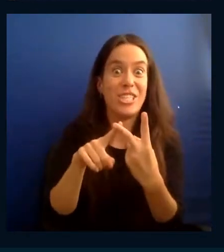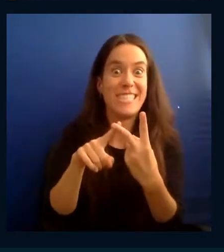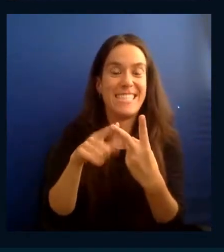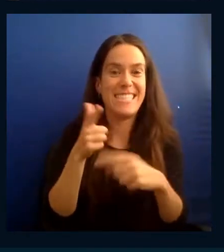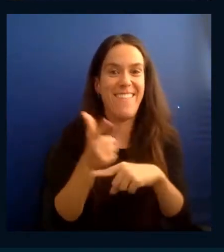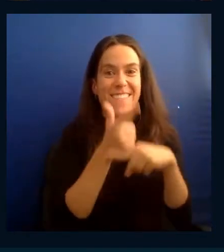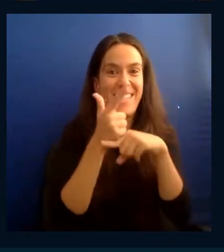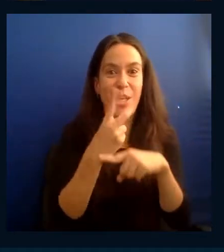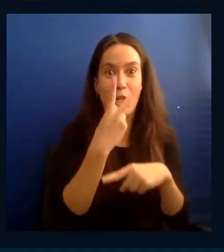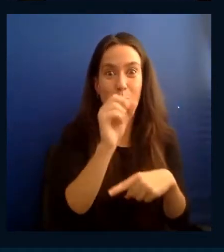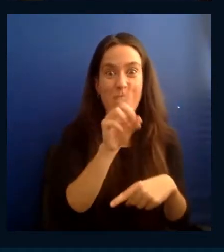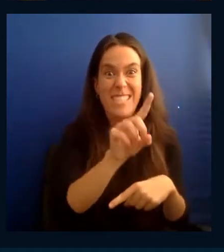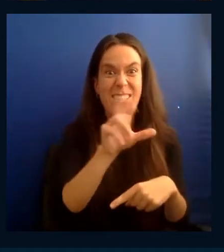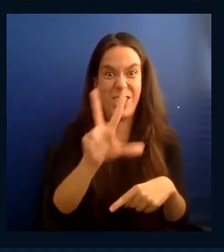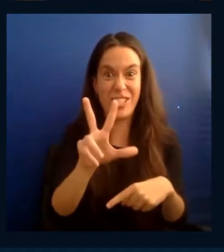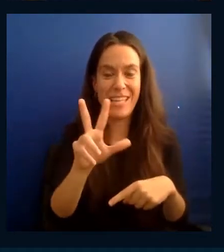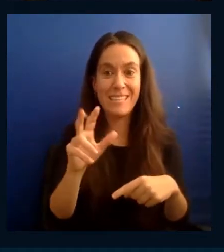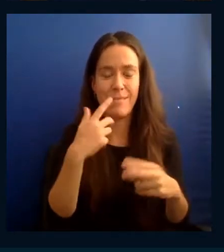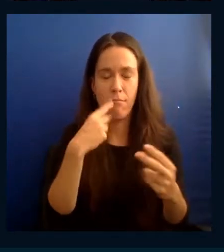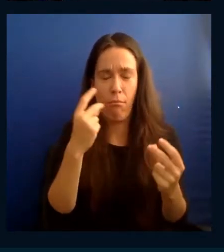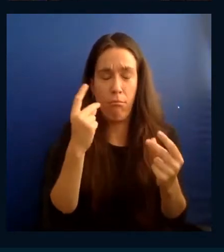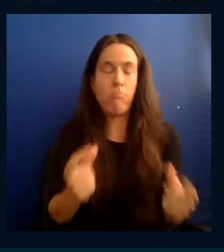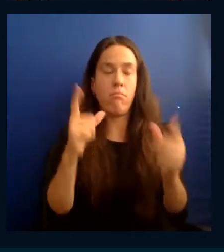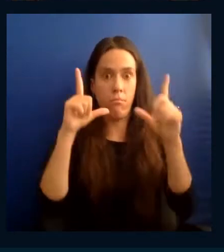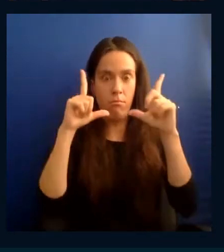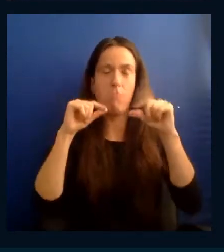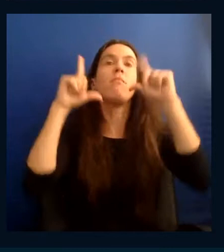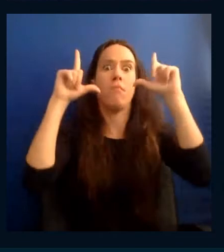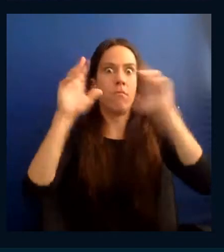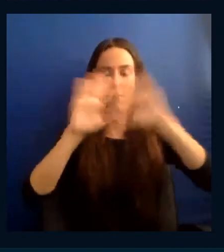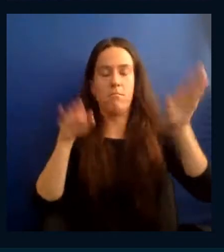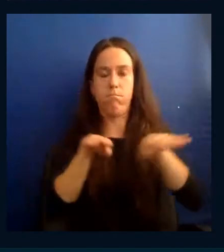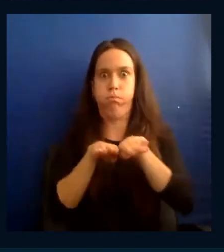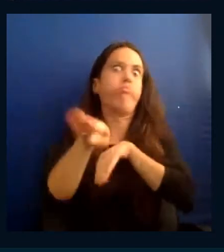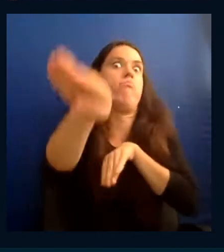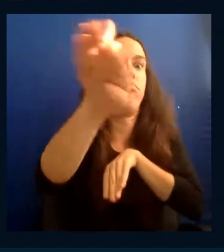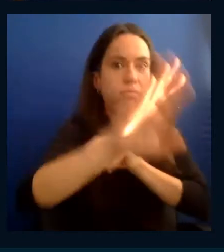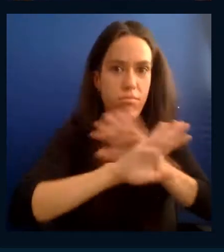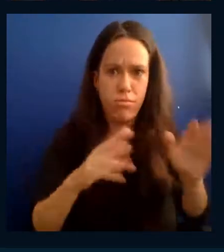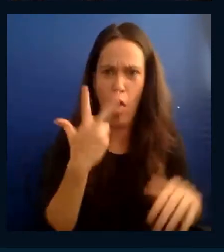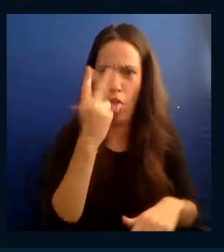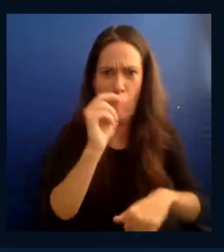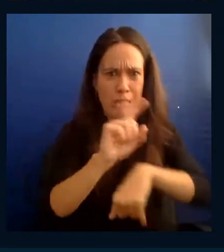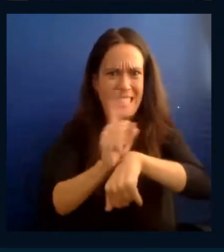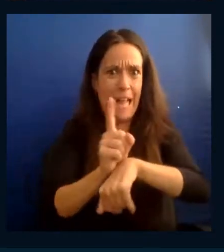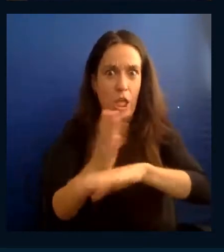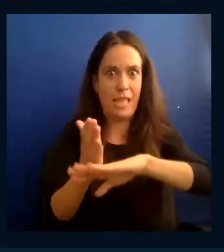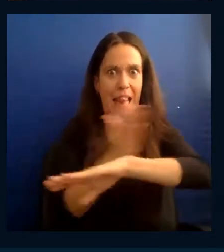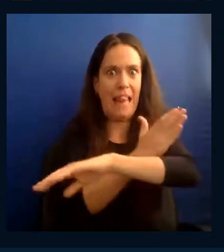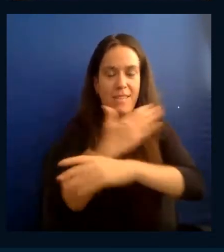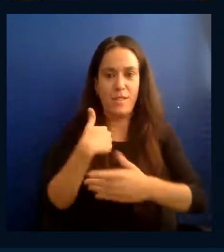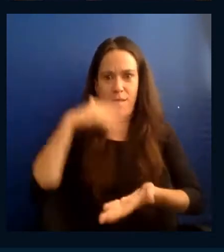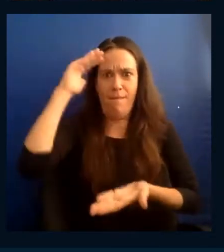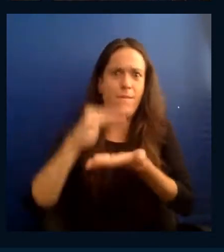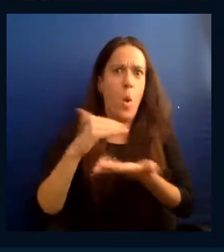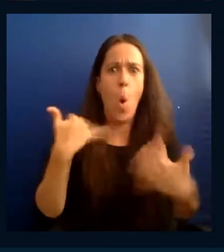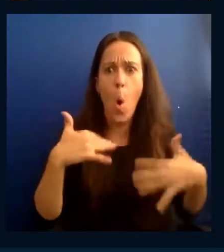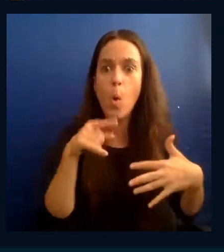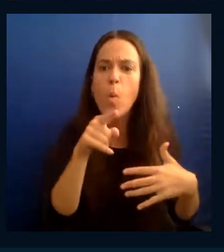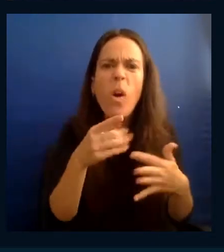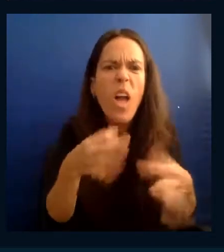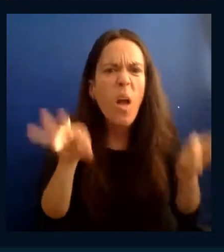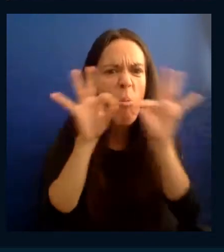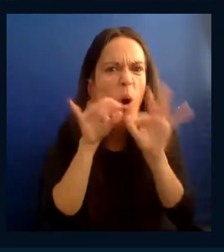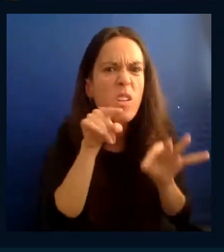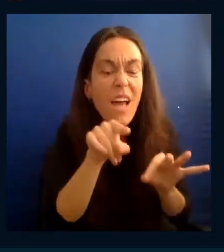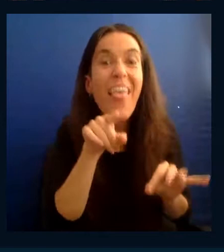2013 from Melbourne, and they were able to do a pit stop change in a matter of, less than 30 seconds. Now, why is this important? Because this